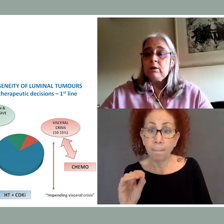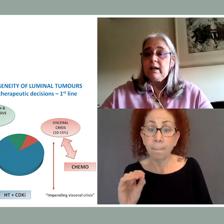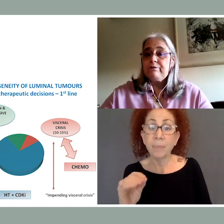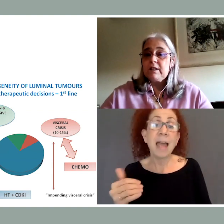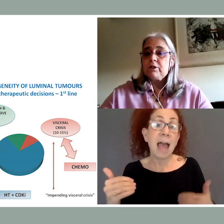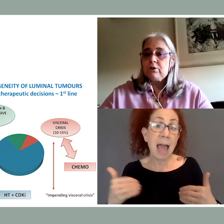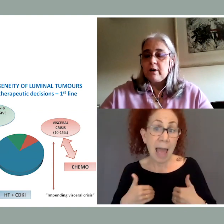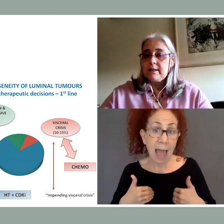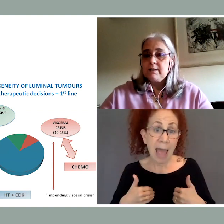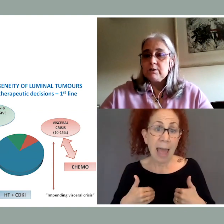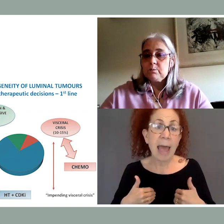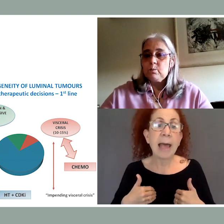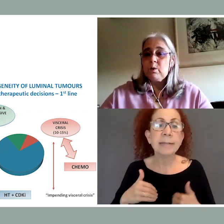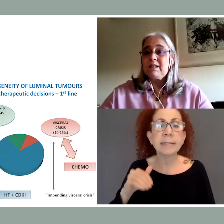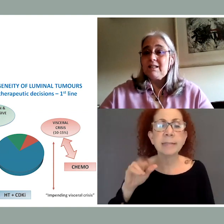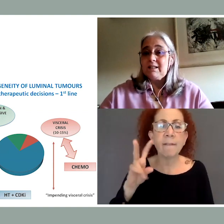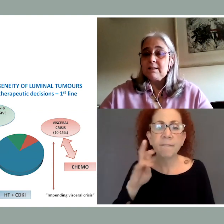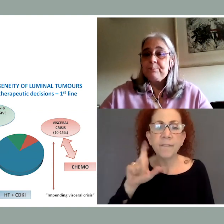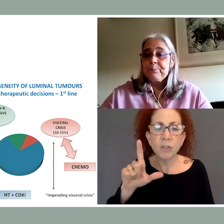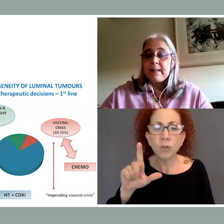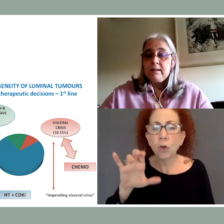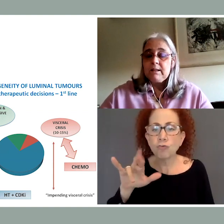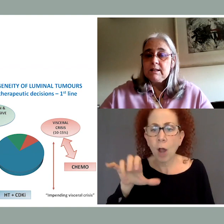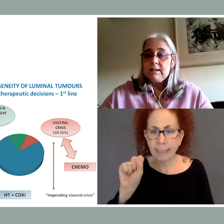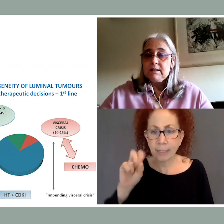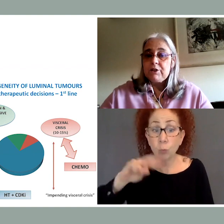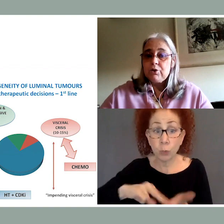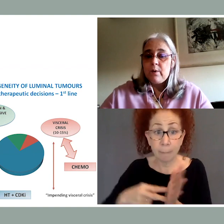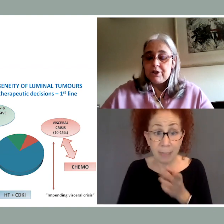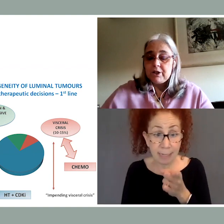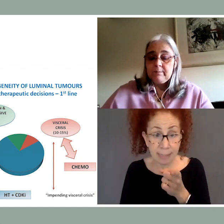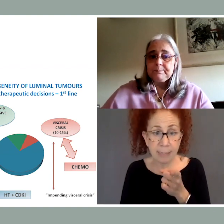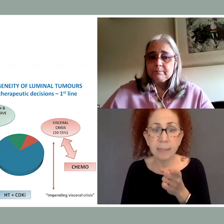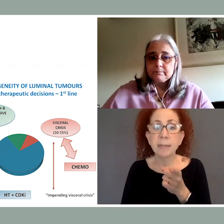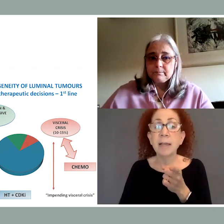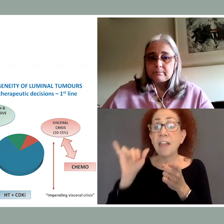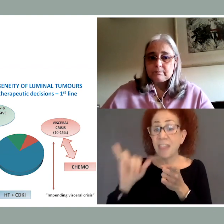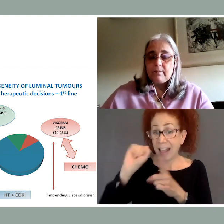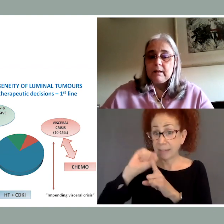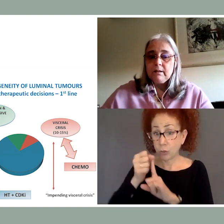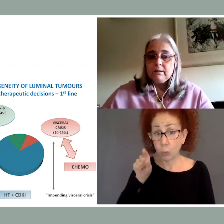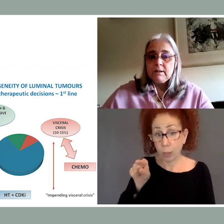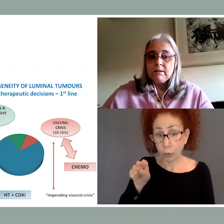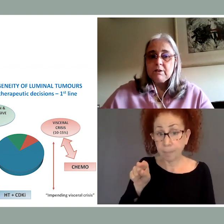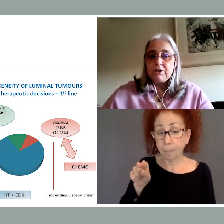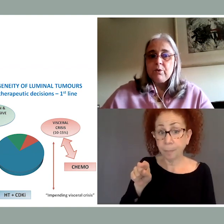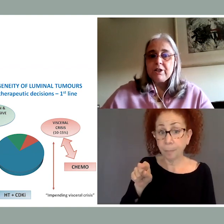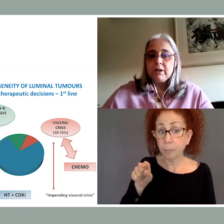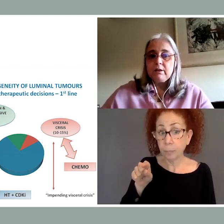we call a visceral crisis. What is this? This is a situation,